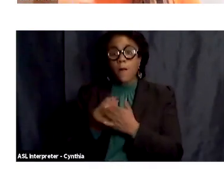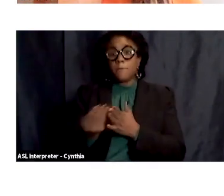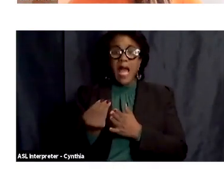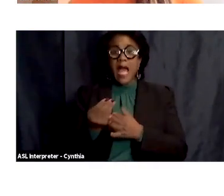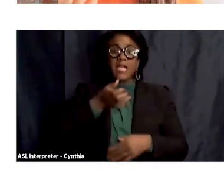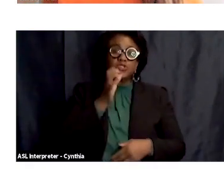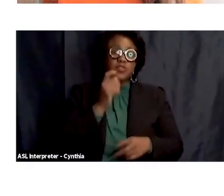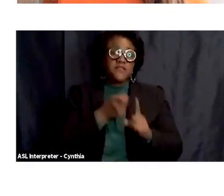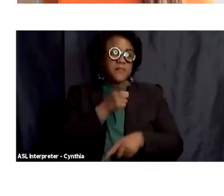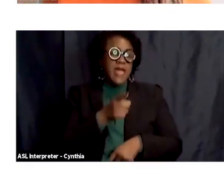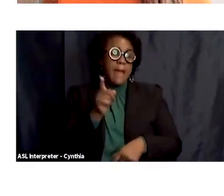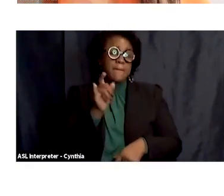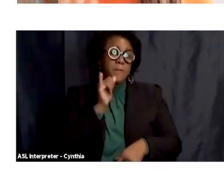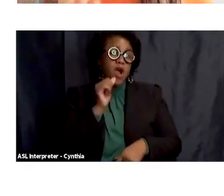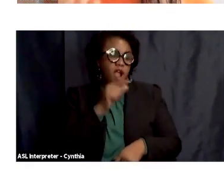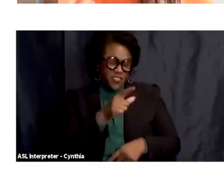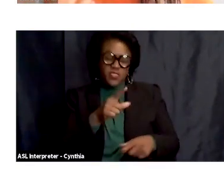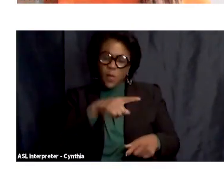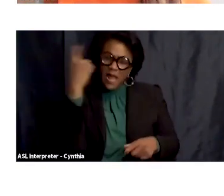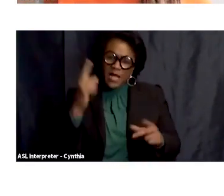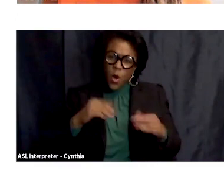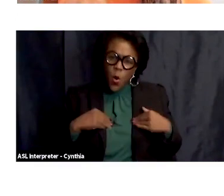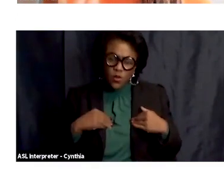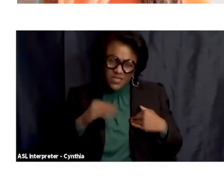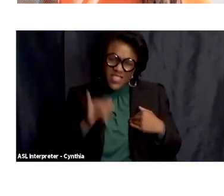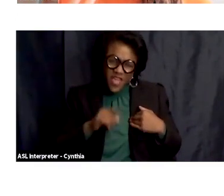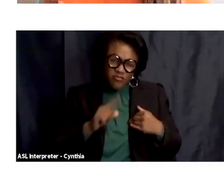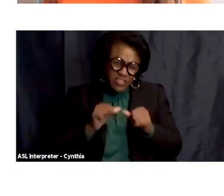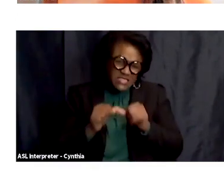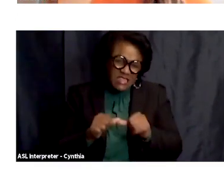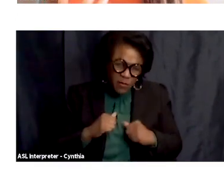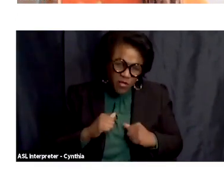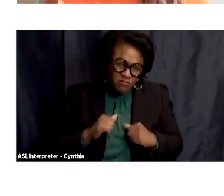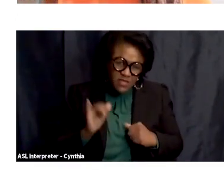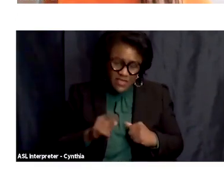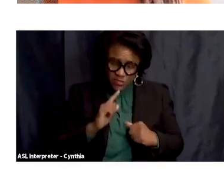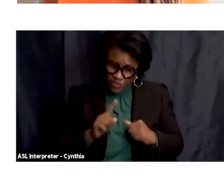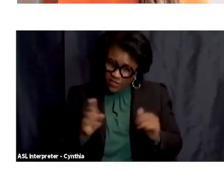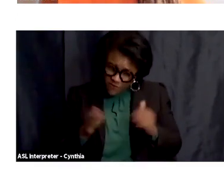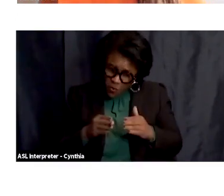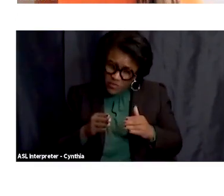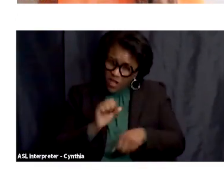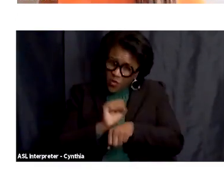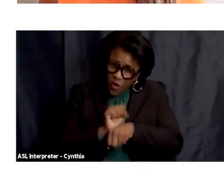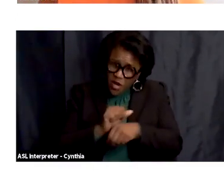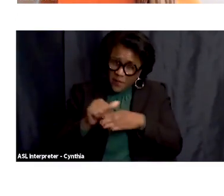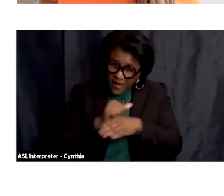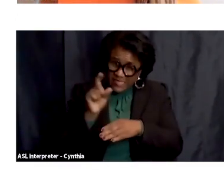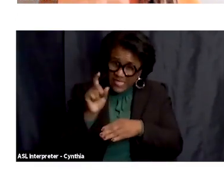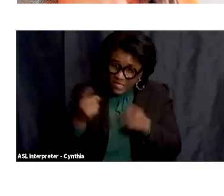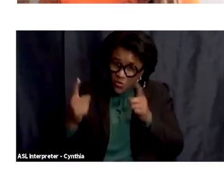Black-owned bar. But is that really sustainable? Is that really getting to the critical work? Is that really getting to the praxis that needs to happen to have